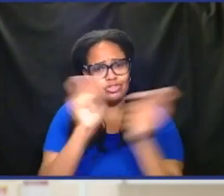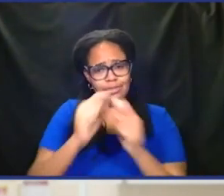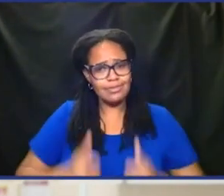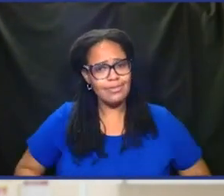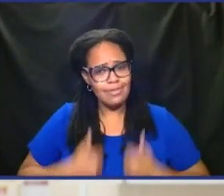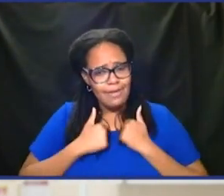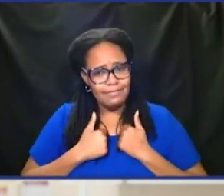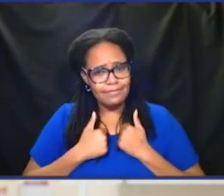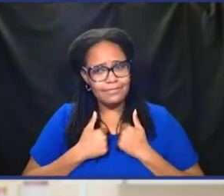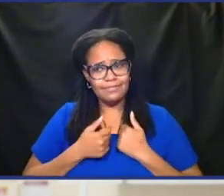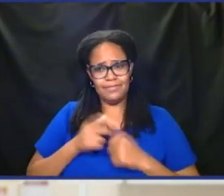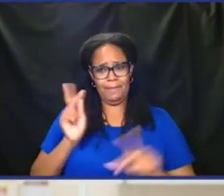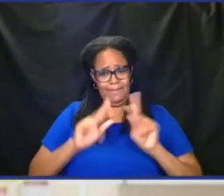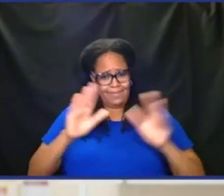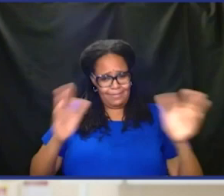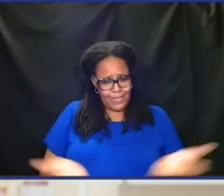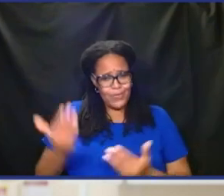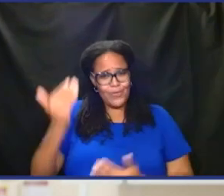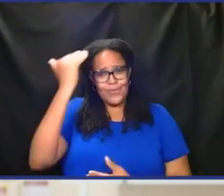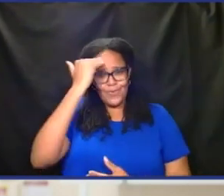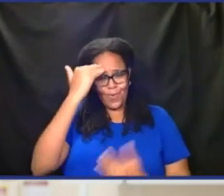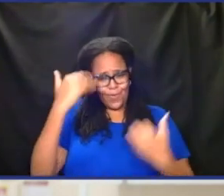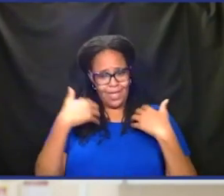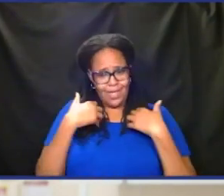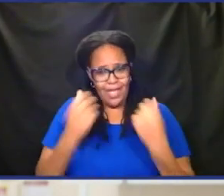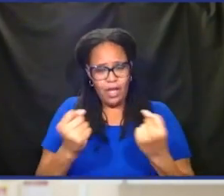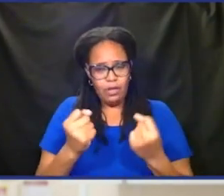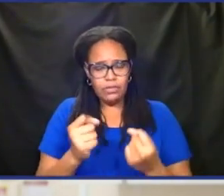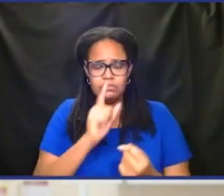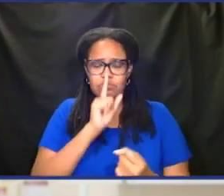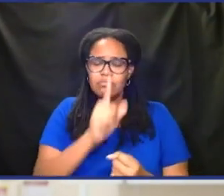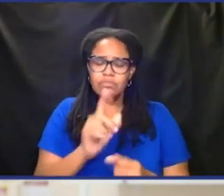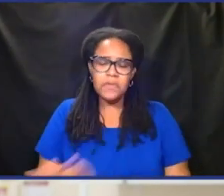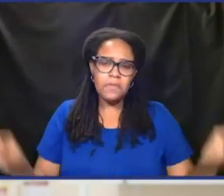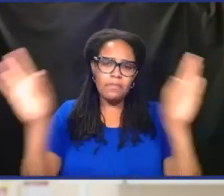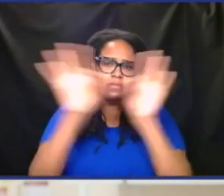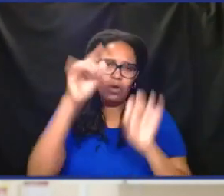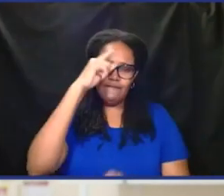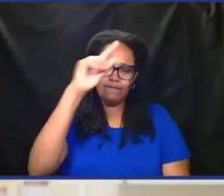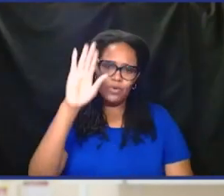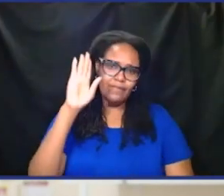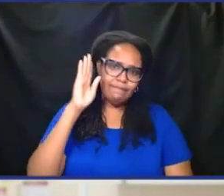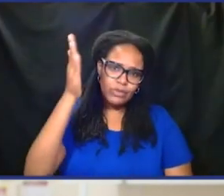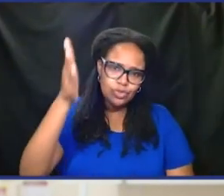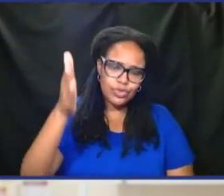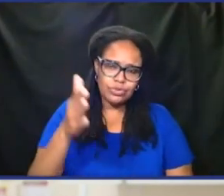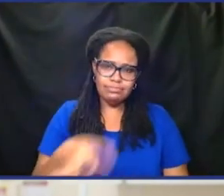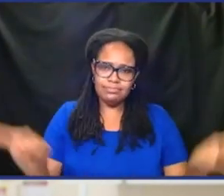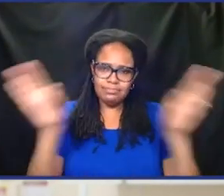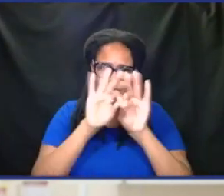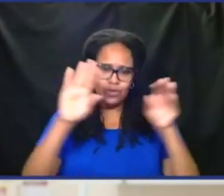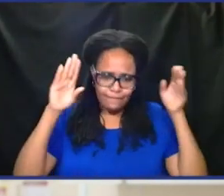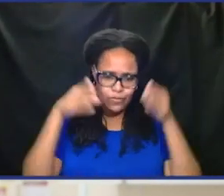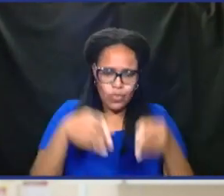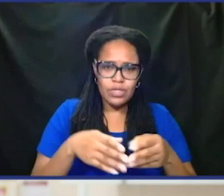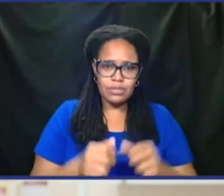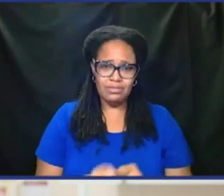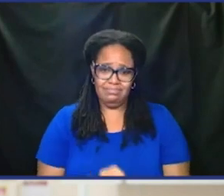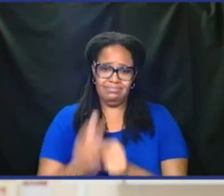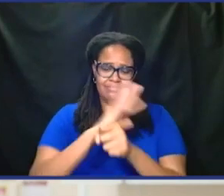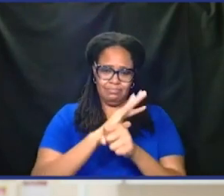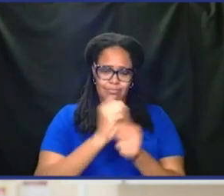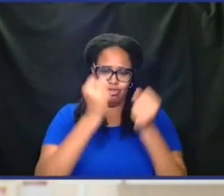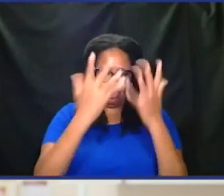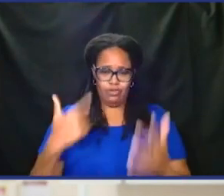health is an investment in the future, a shared future. The COVID-19 pandemic has made it clear we're all